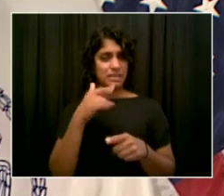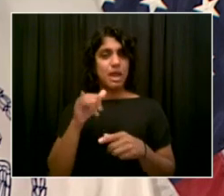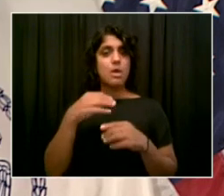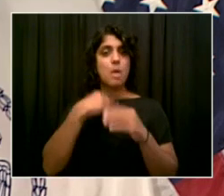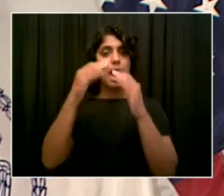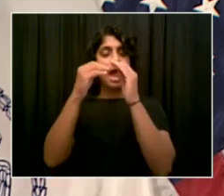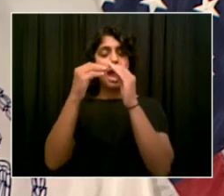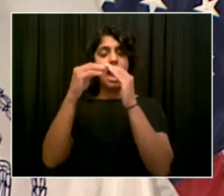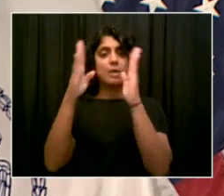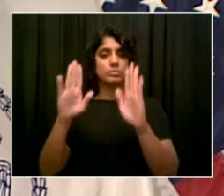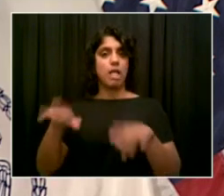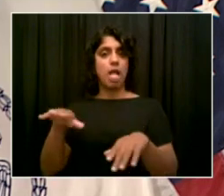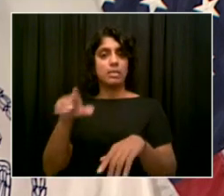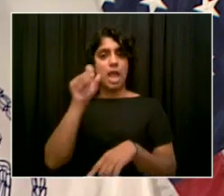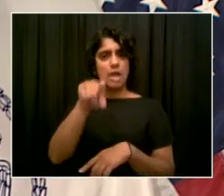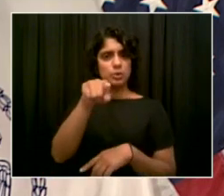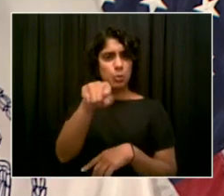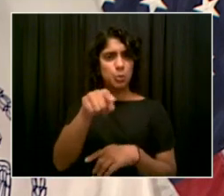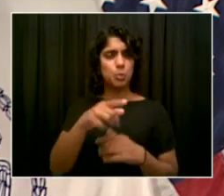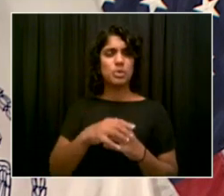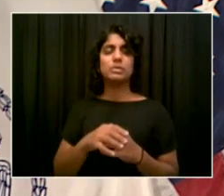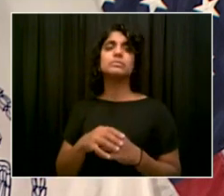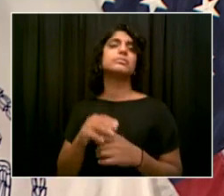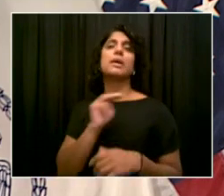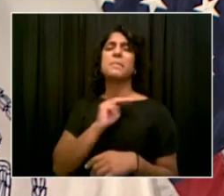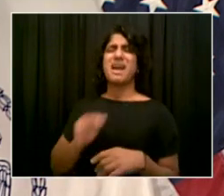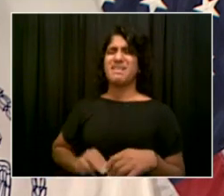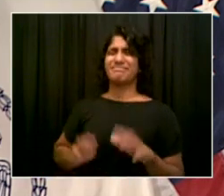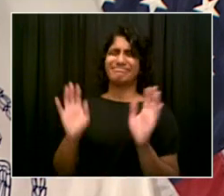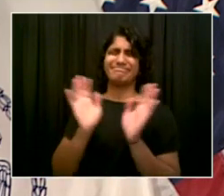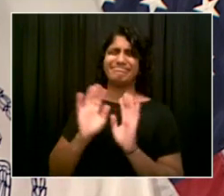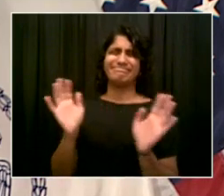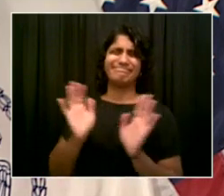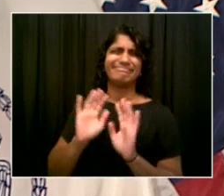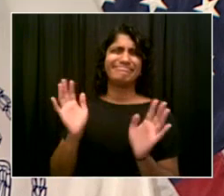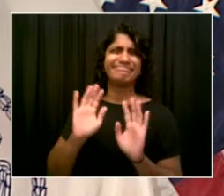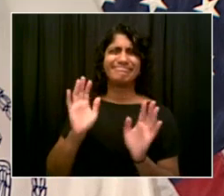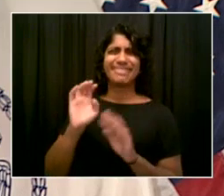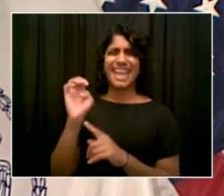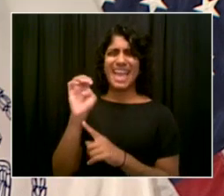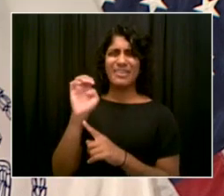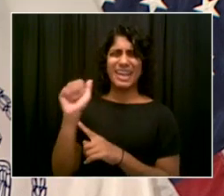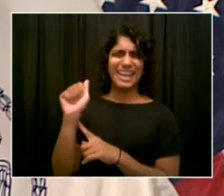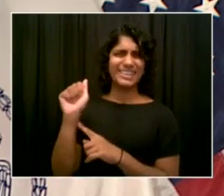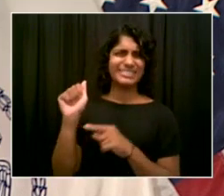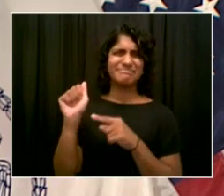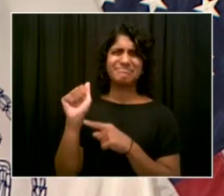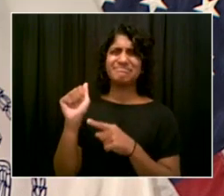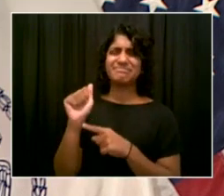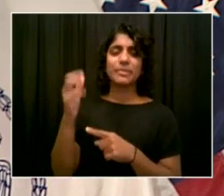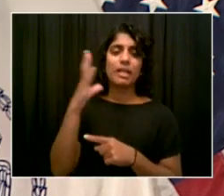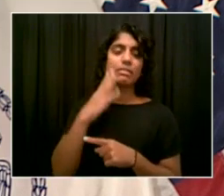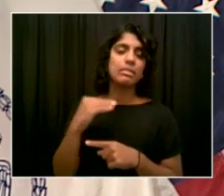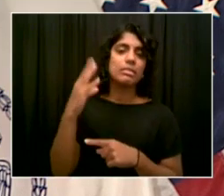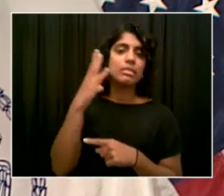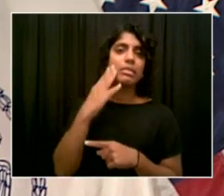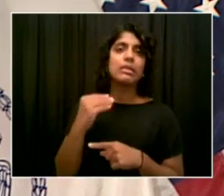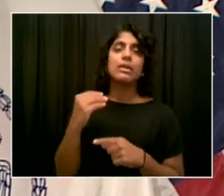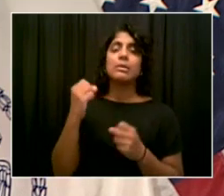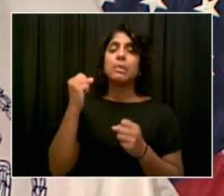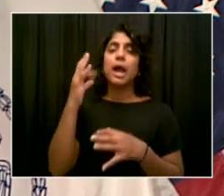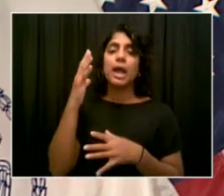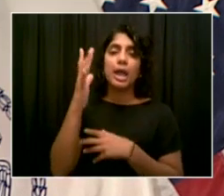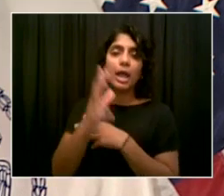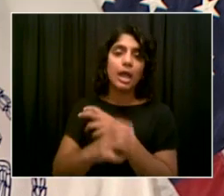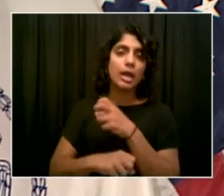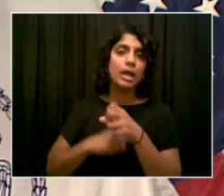officer, and he has, I think, some great ideas about how to protect people while continuing reform. I think